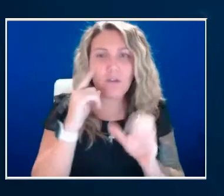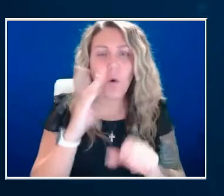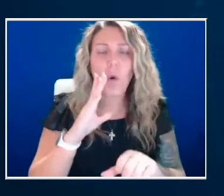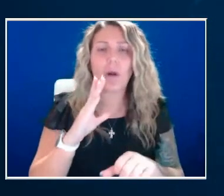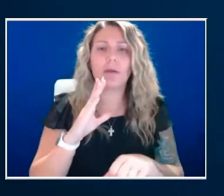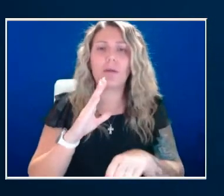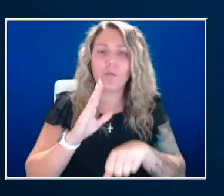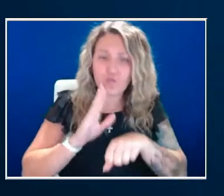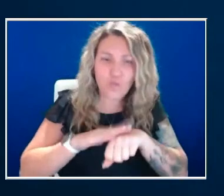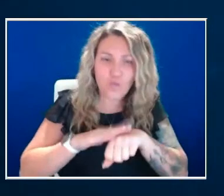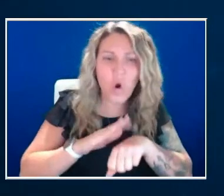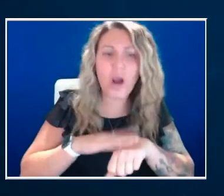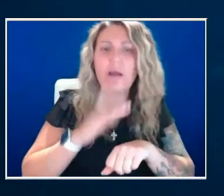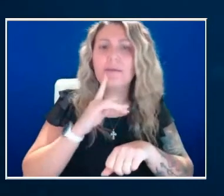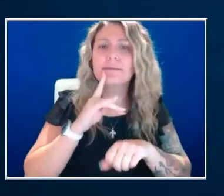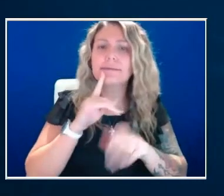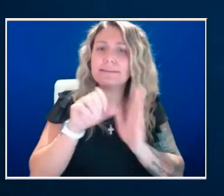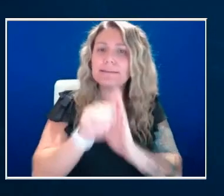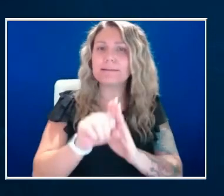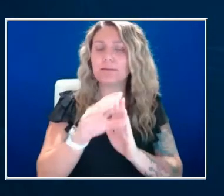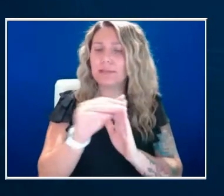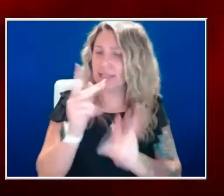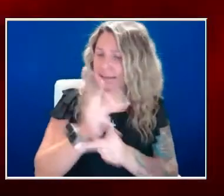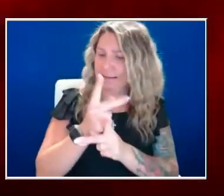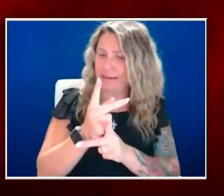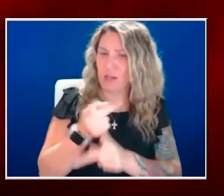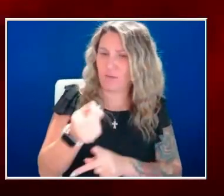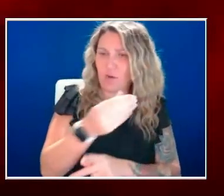you're taking care of you and each other?